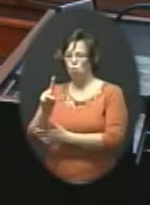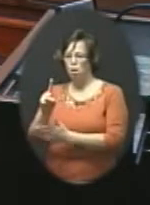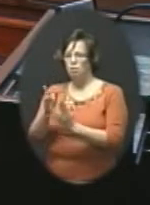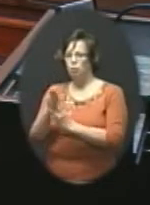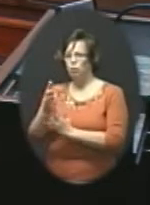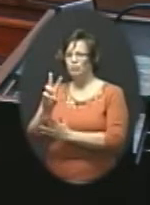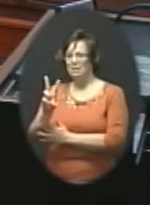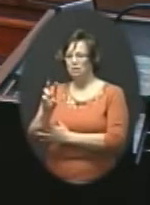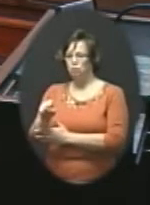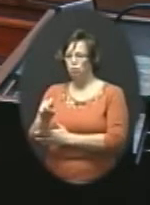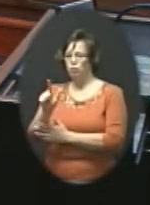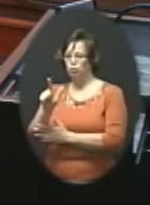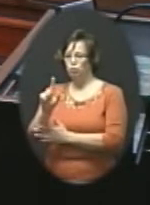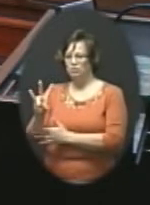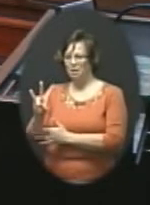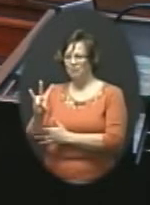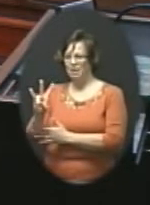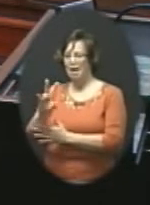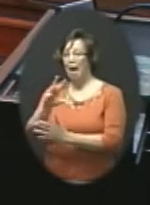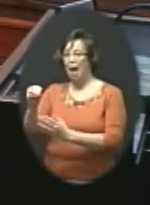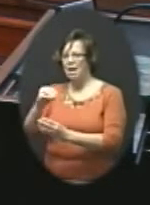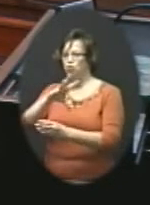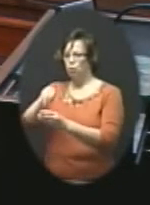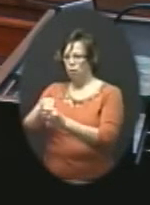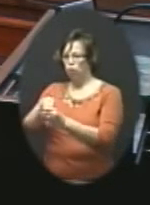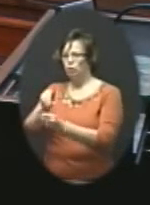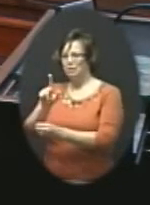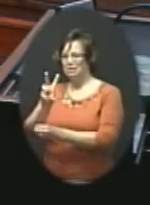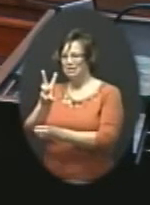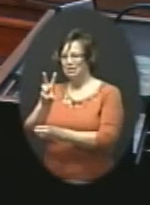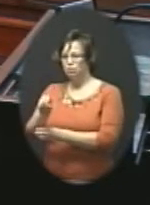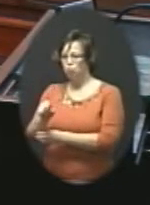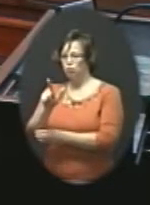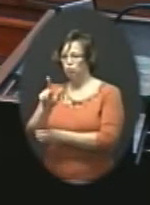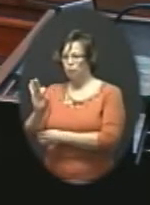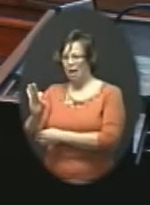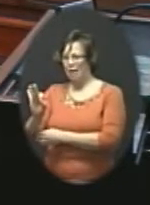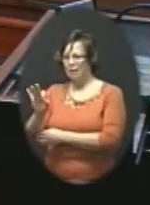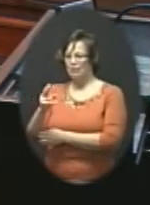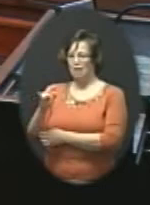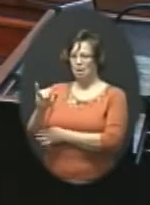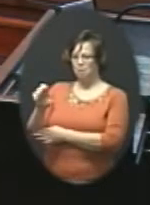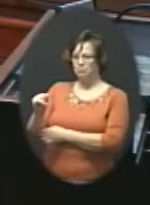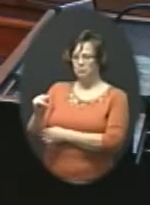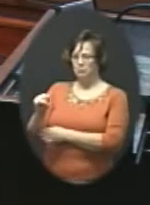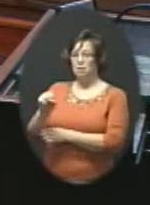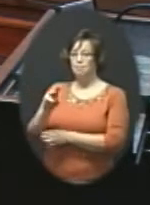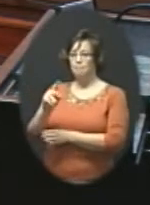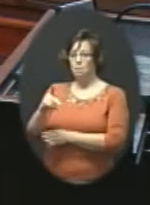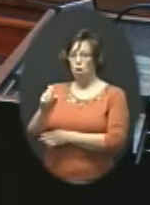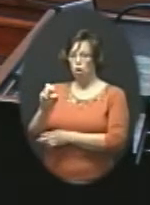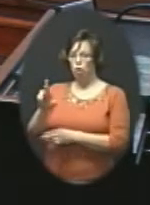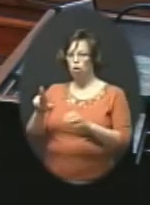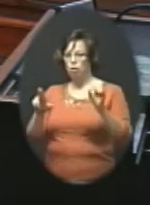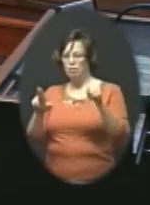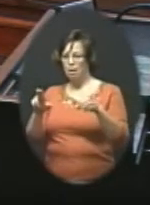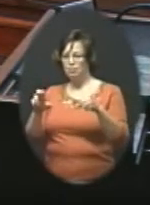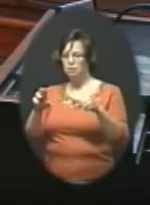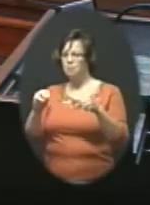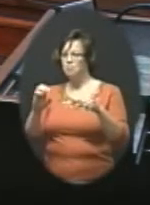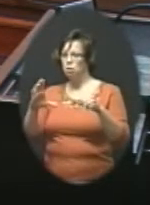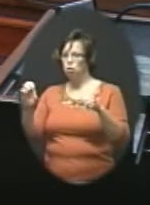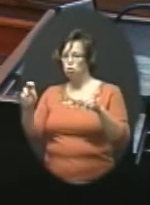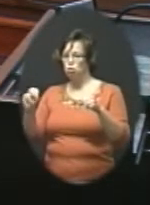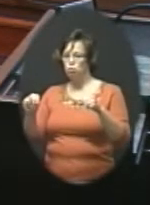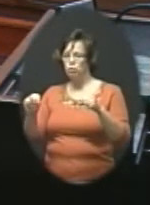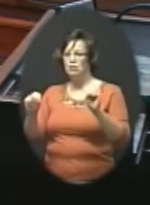through 6.27 and to include 6.29. Ms. Hibbs? Mr. Parker? Yes. Mr.